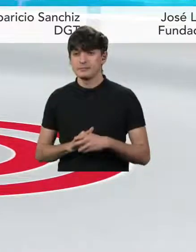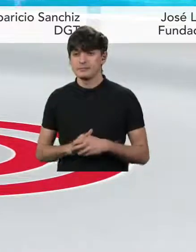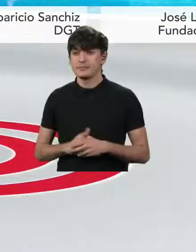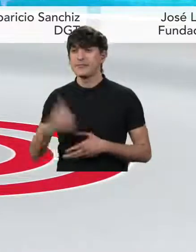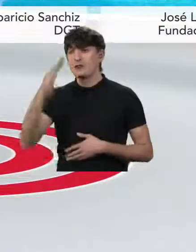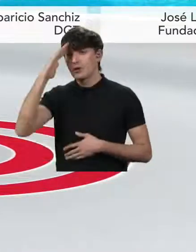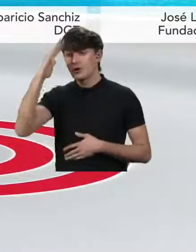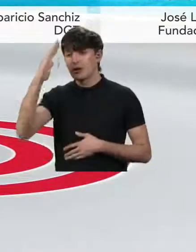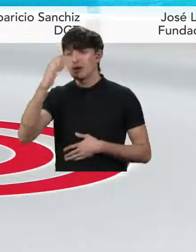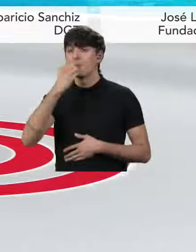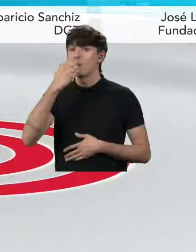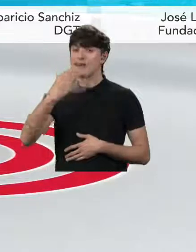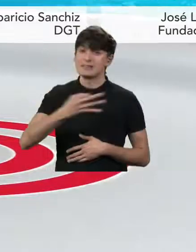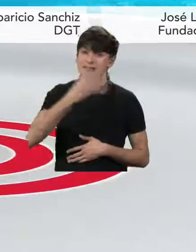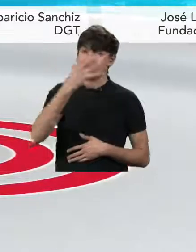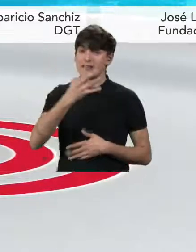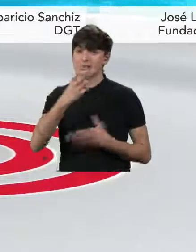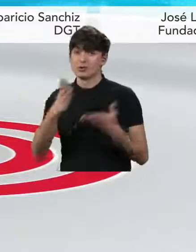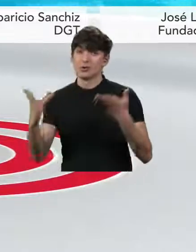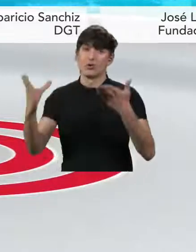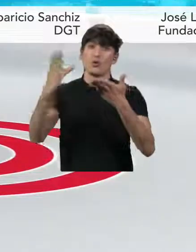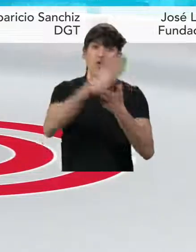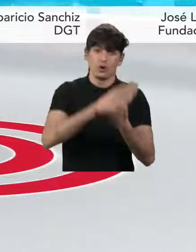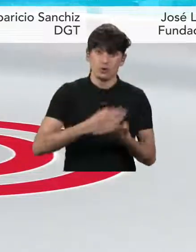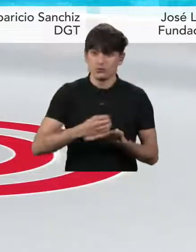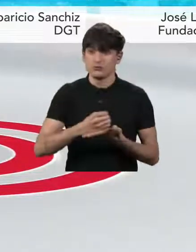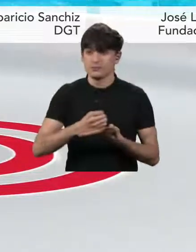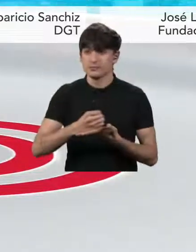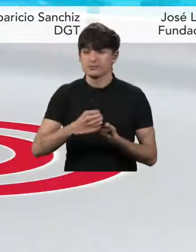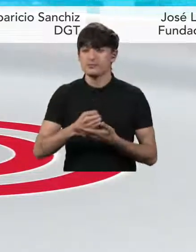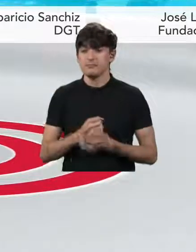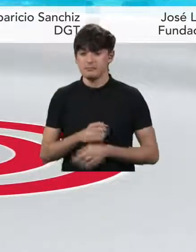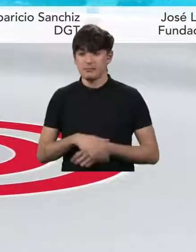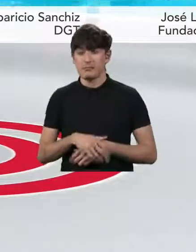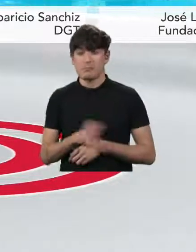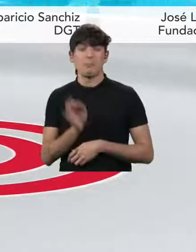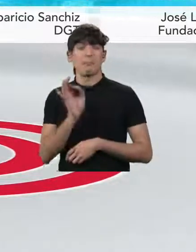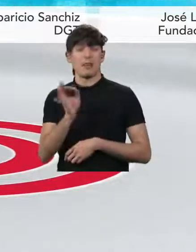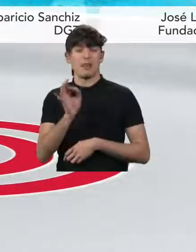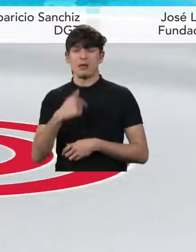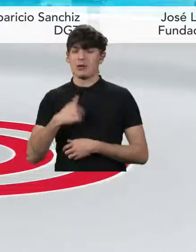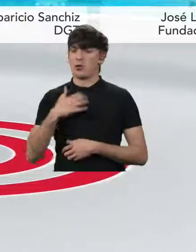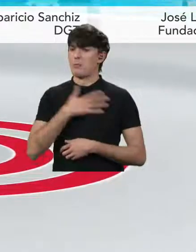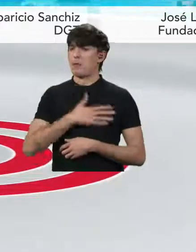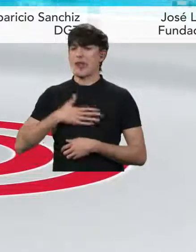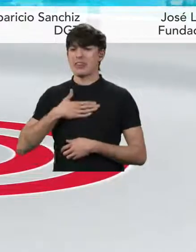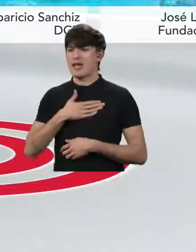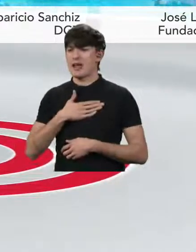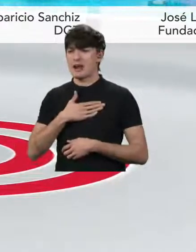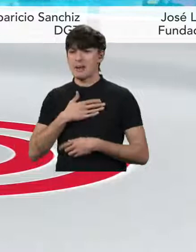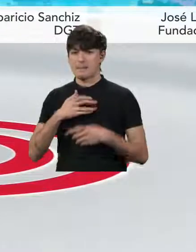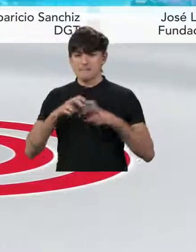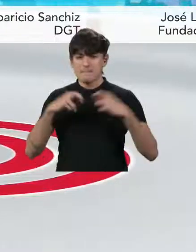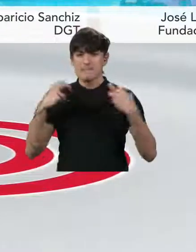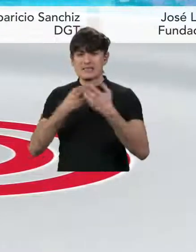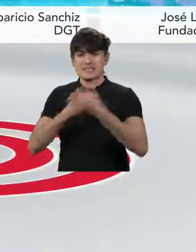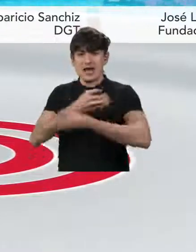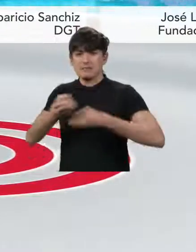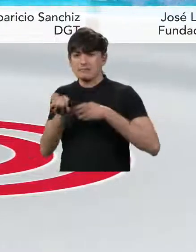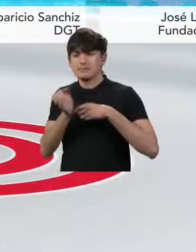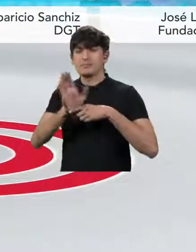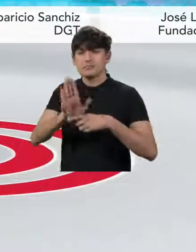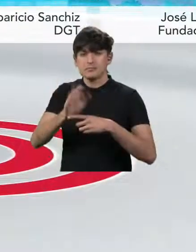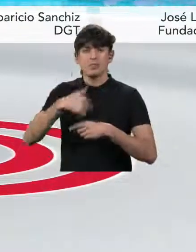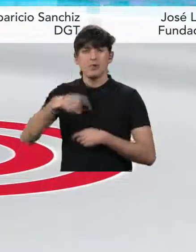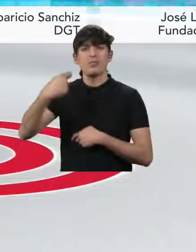Hola, buenas tardes a todos. Good afternoon, everyone. It's a pleasure to present this panel. My name